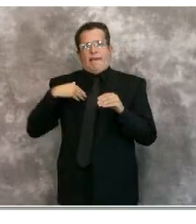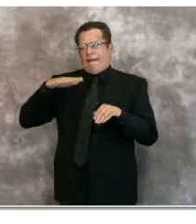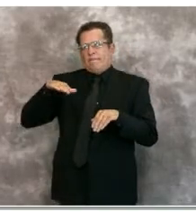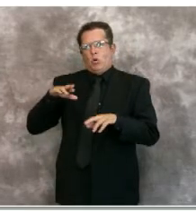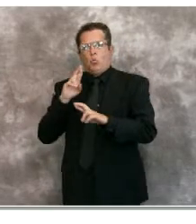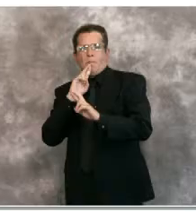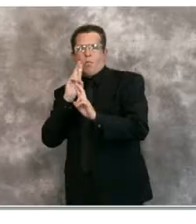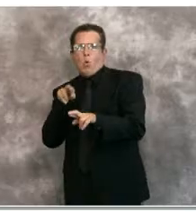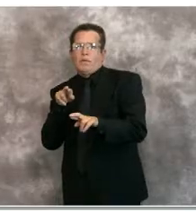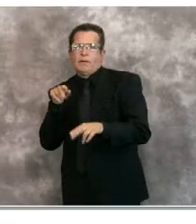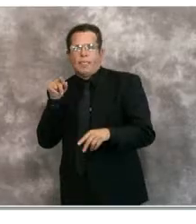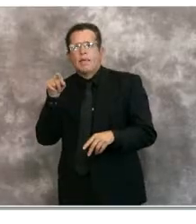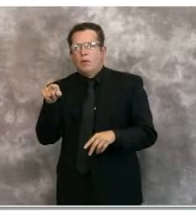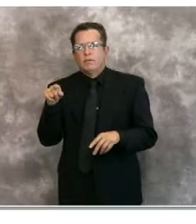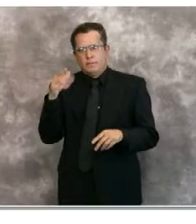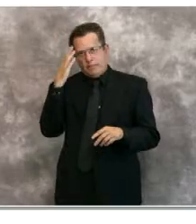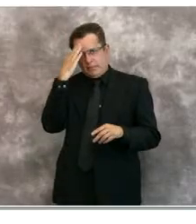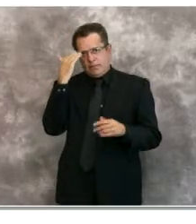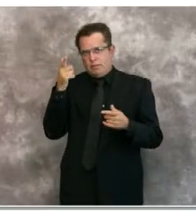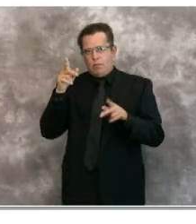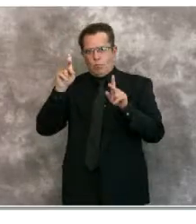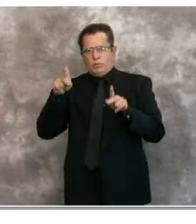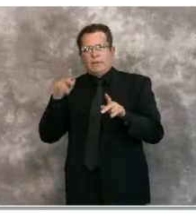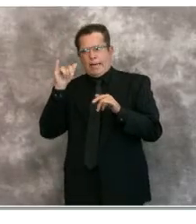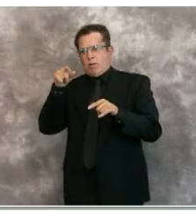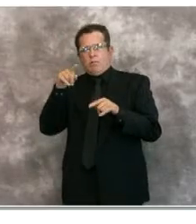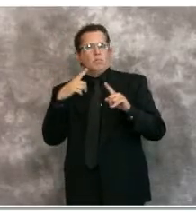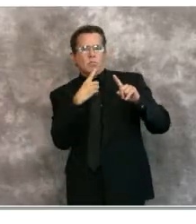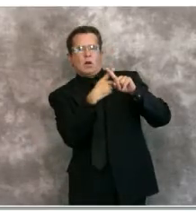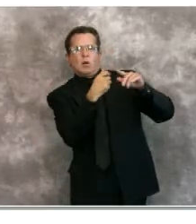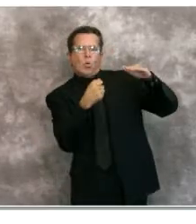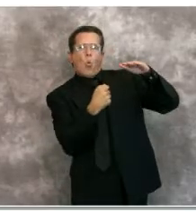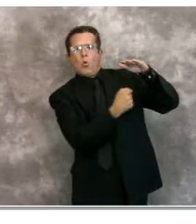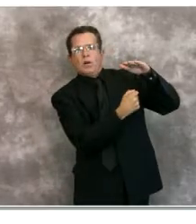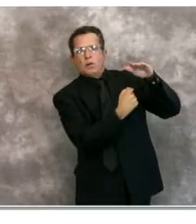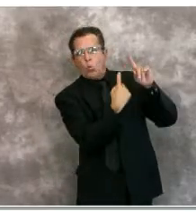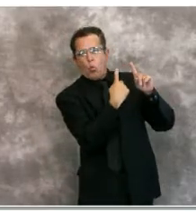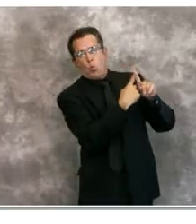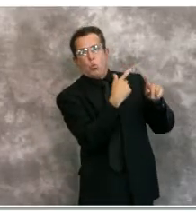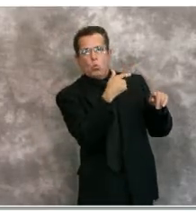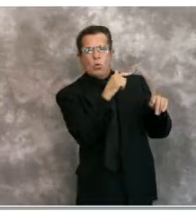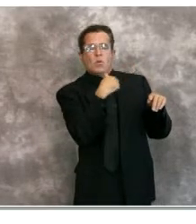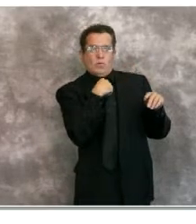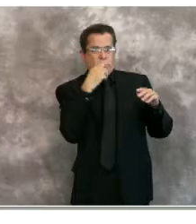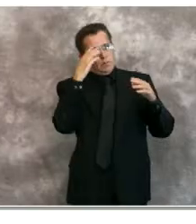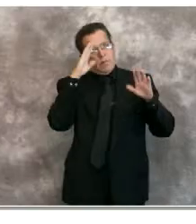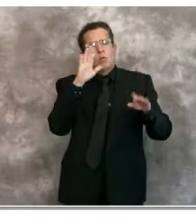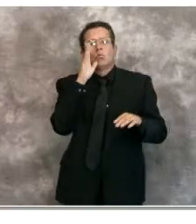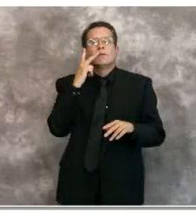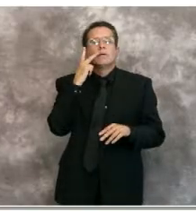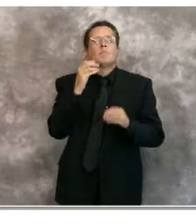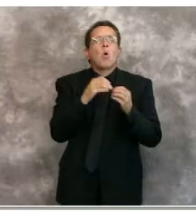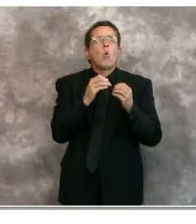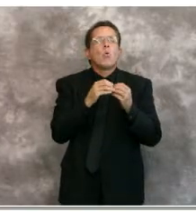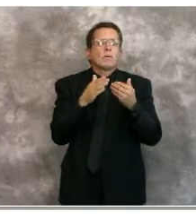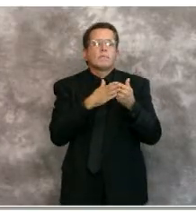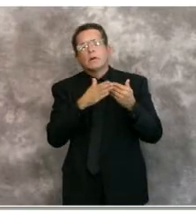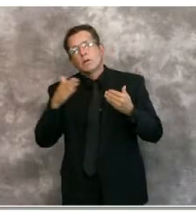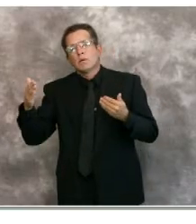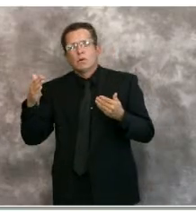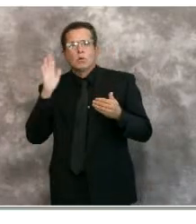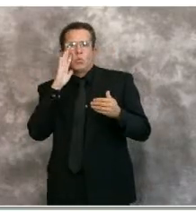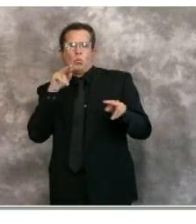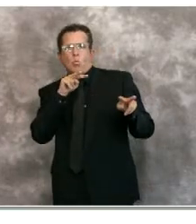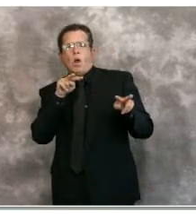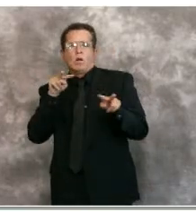reported because individuals are in quarantine, and we will expect to see more cases during that period.